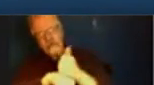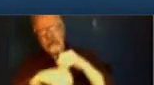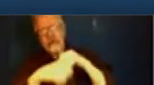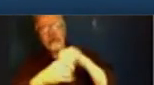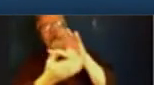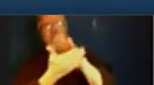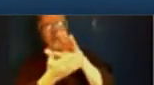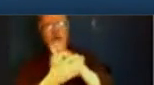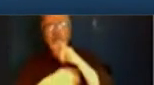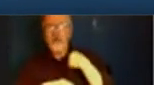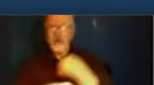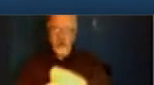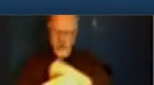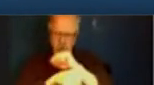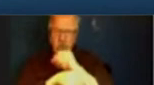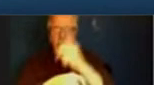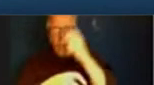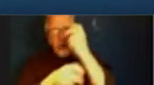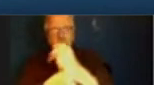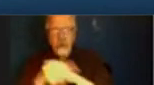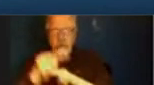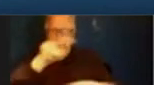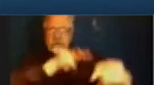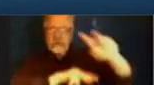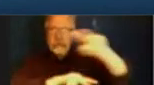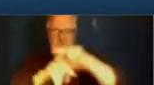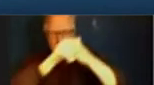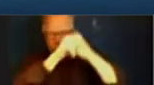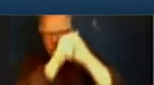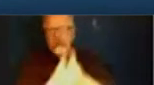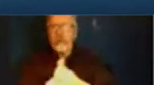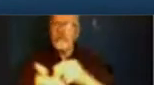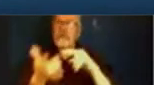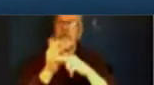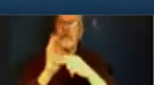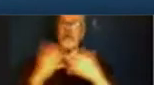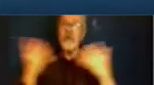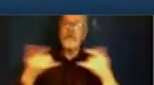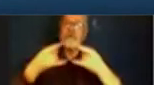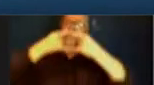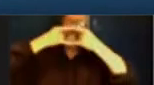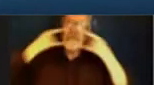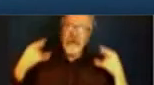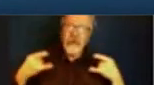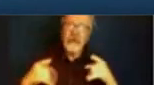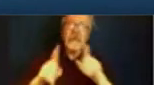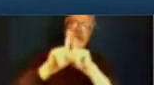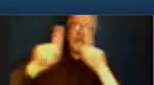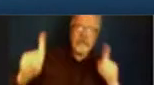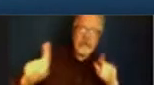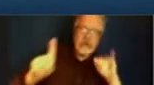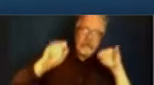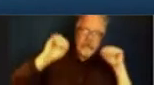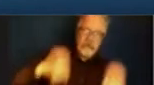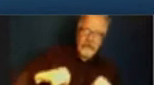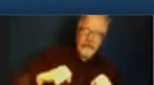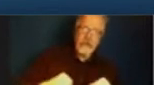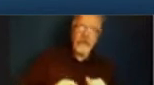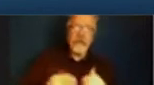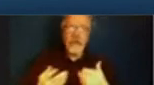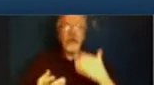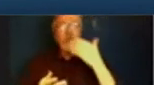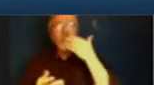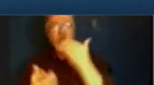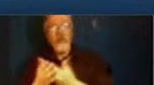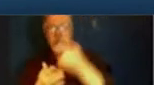helping students to follow them. Masks, distance to the degree possible, good ventilation, spending